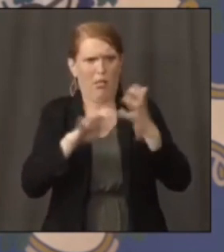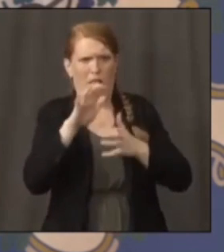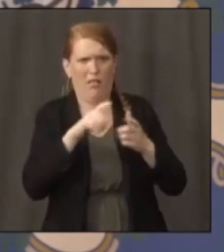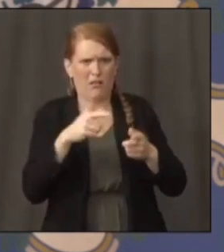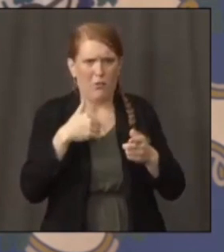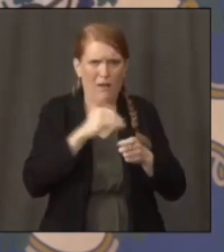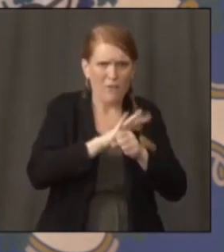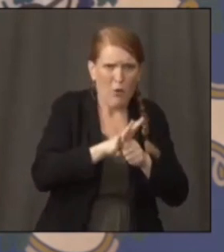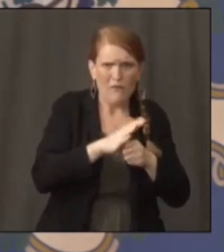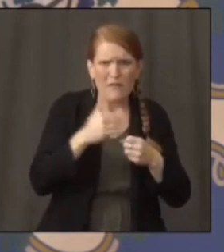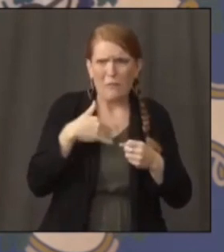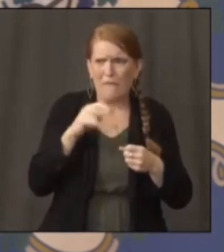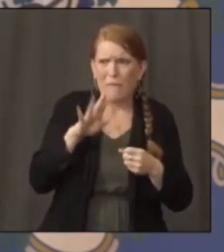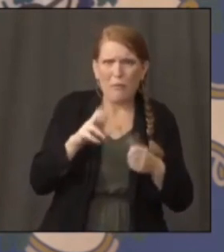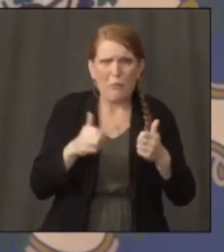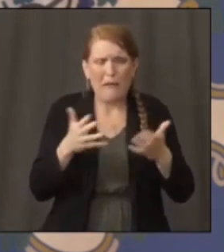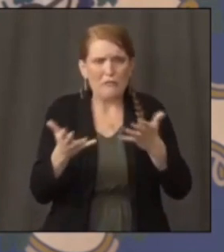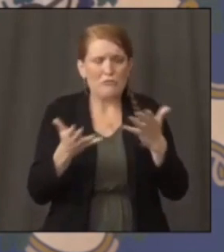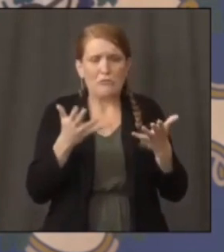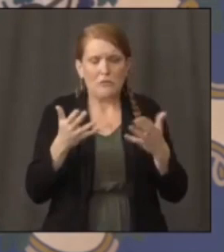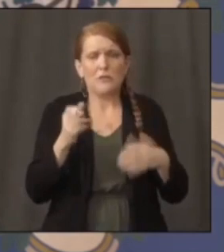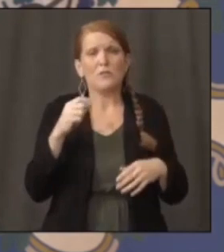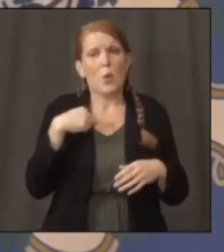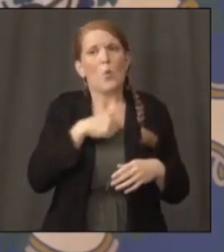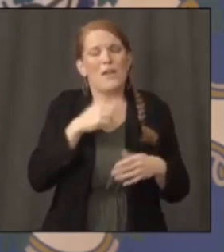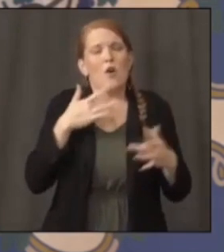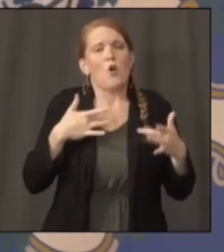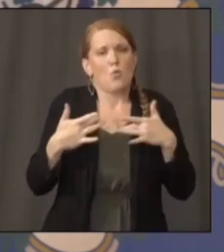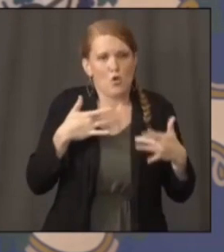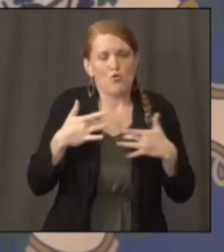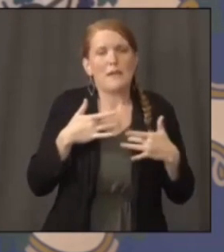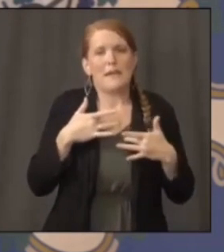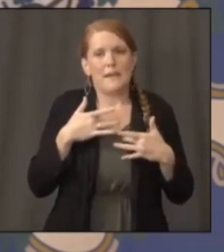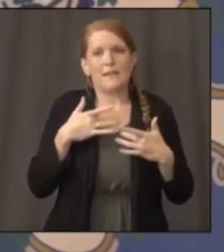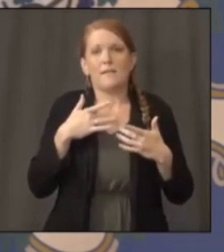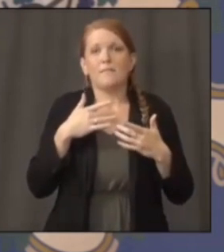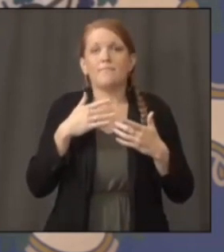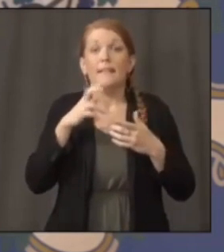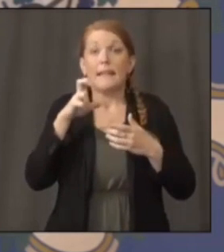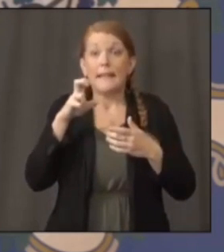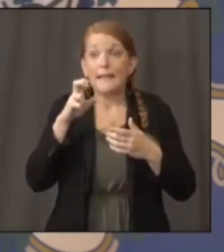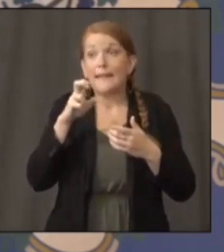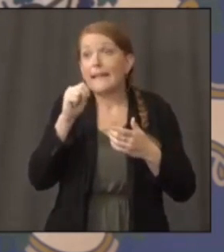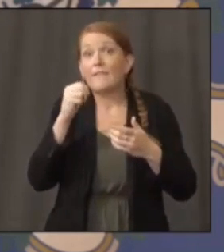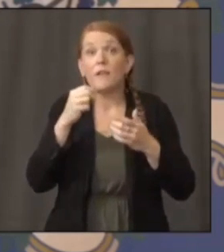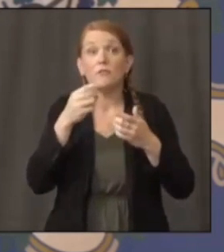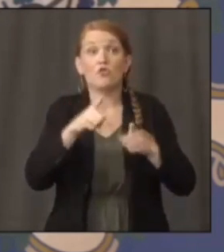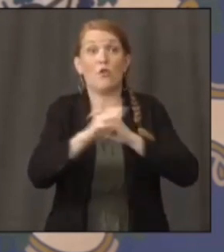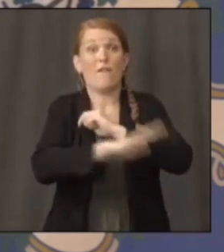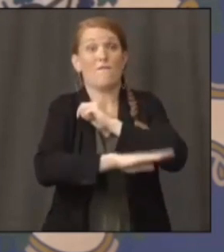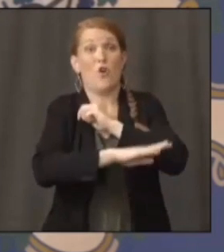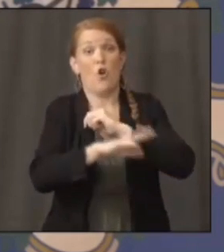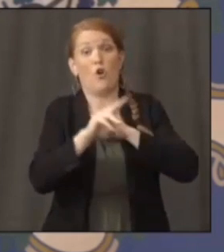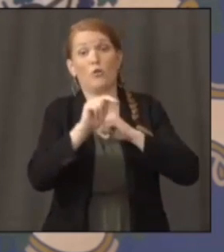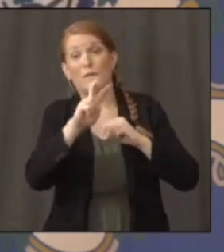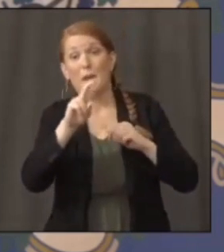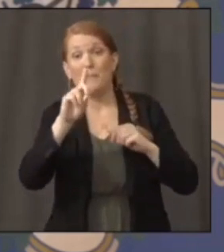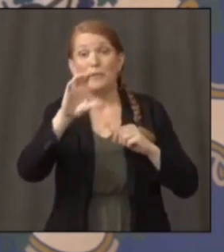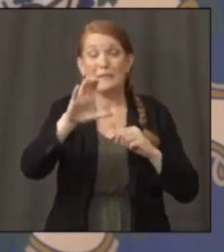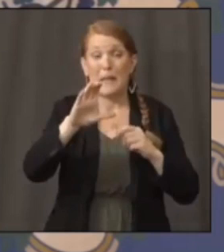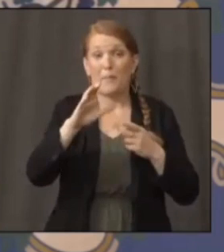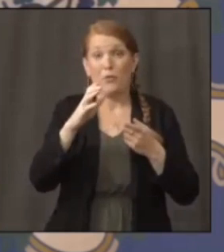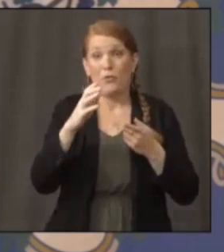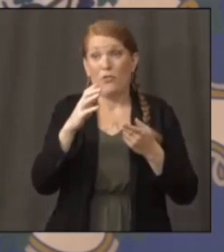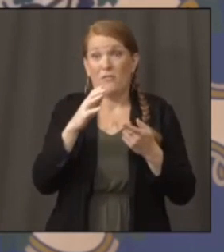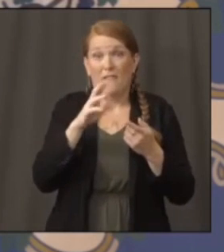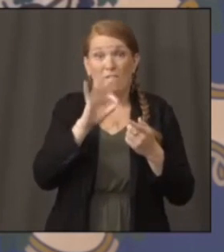we worry that the flu season could at least create a perception of COVID is increasing. And if we don't have the flu vaccine, we're not going to be